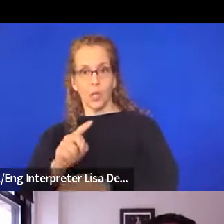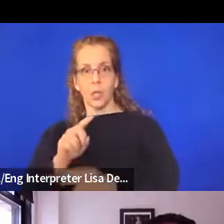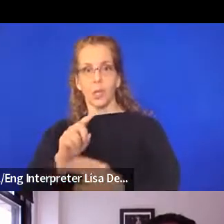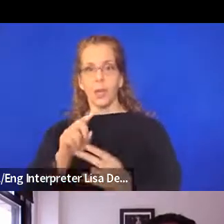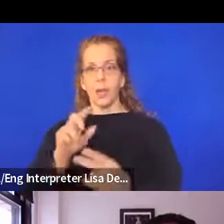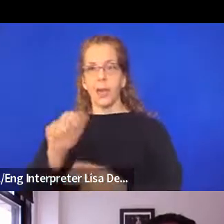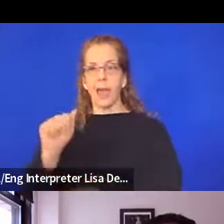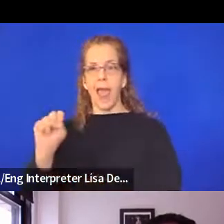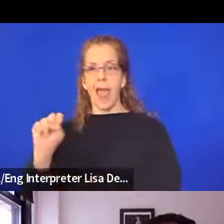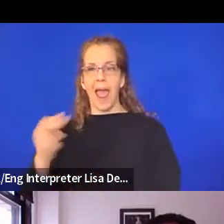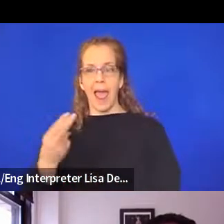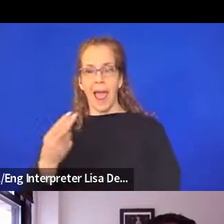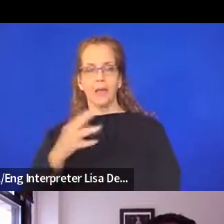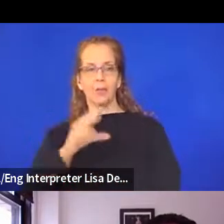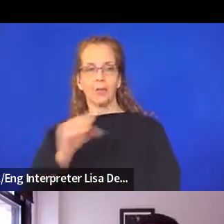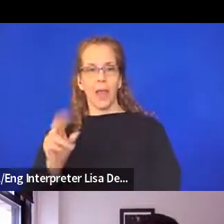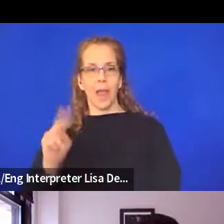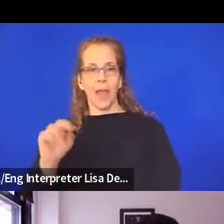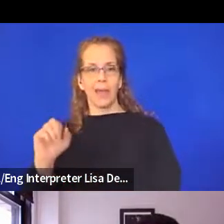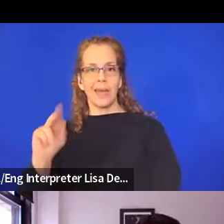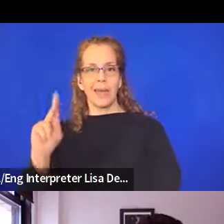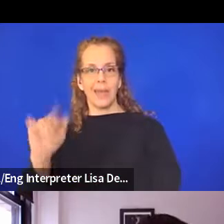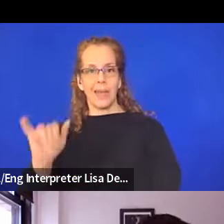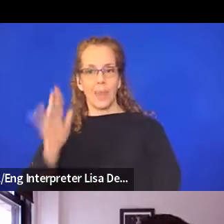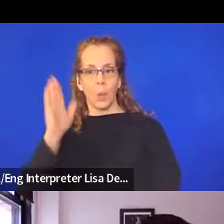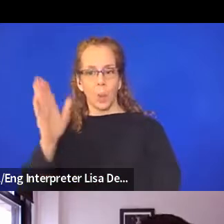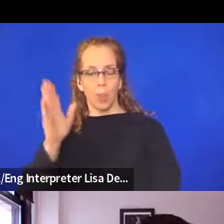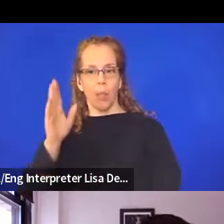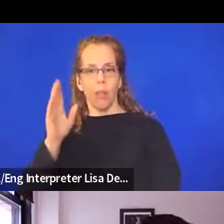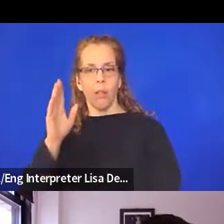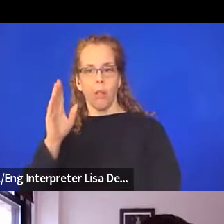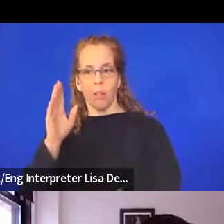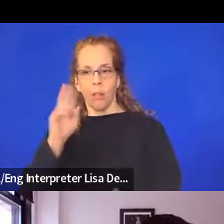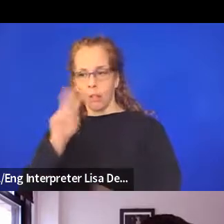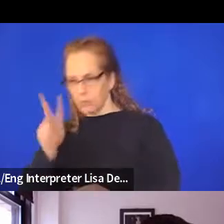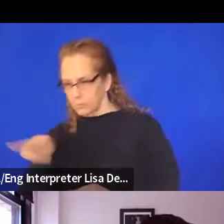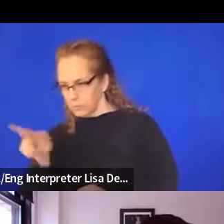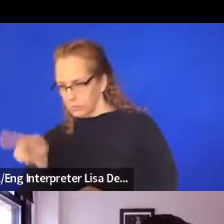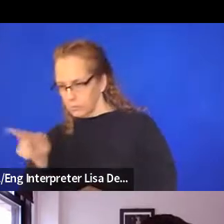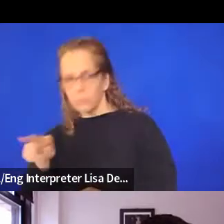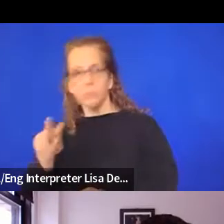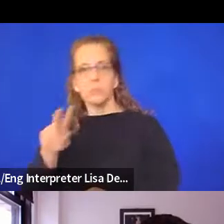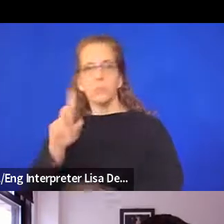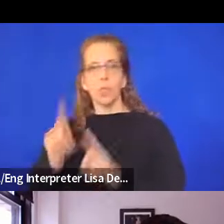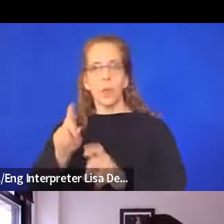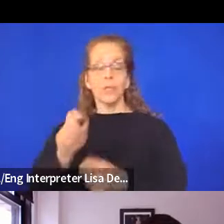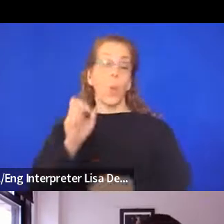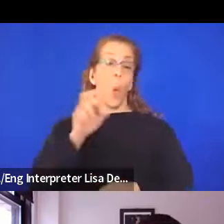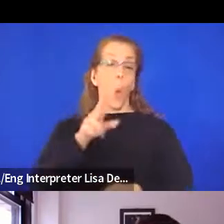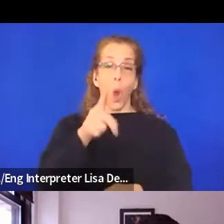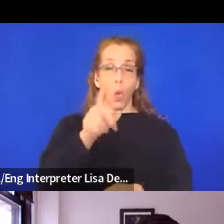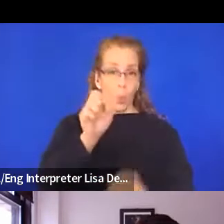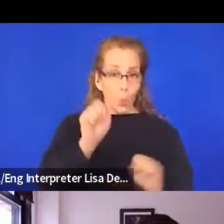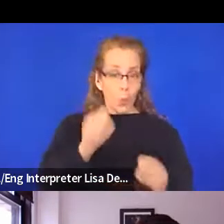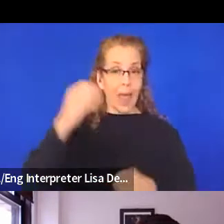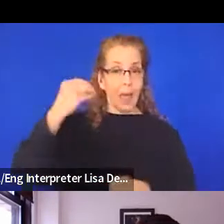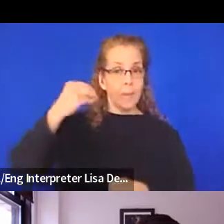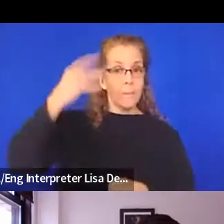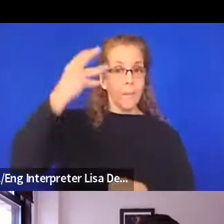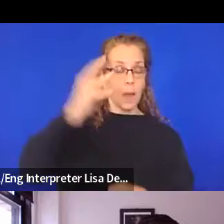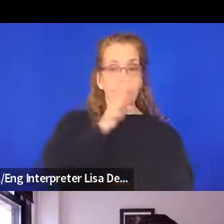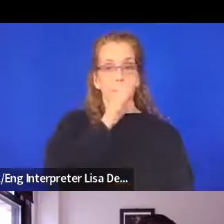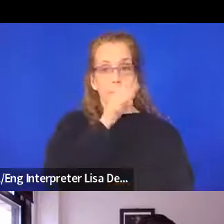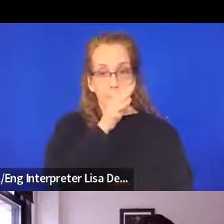make sure that I see them and that they get reflected and answered. Or you can simply come on mic and